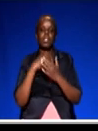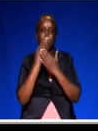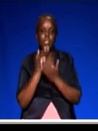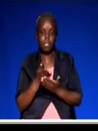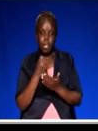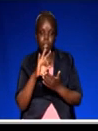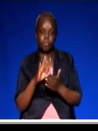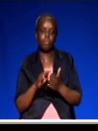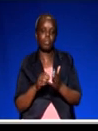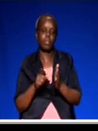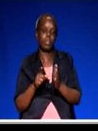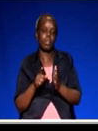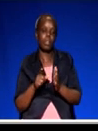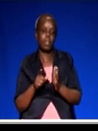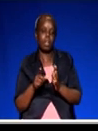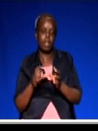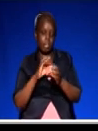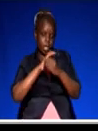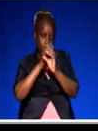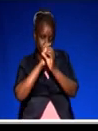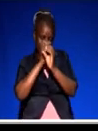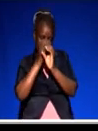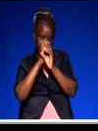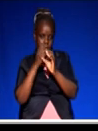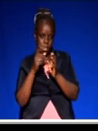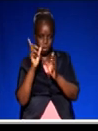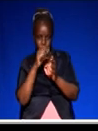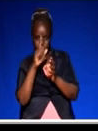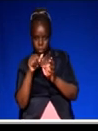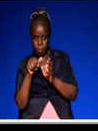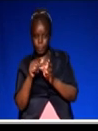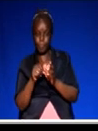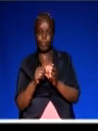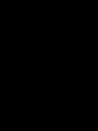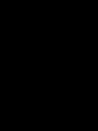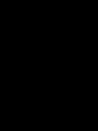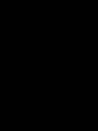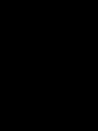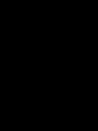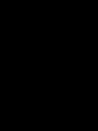maybe a laboratory experiment gone sour or something like that.